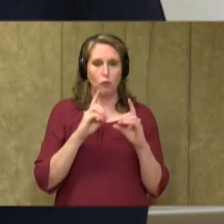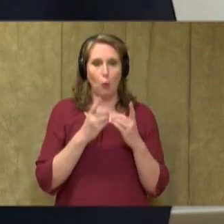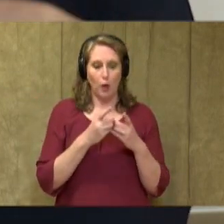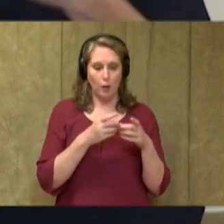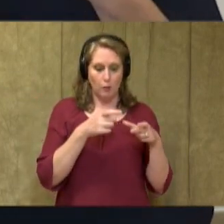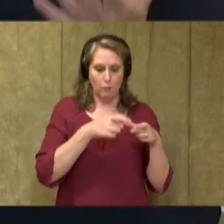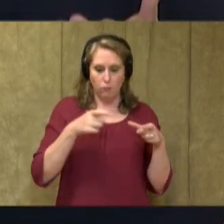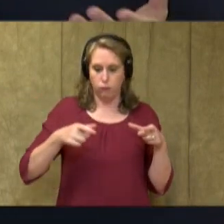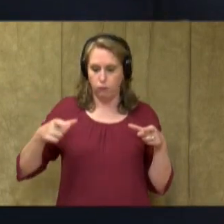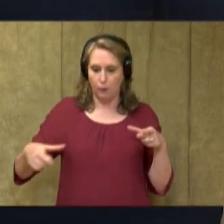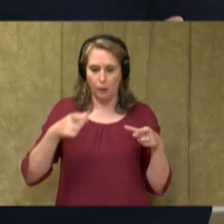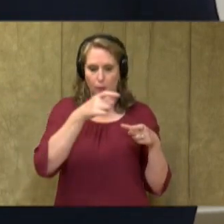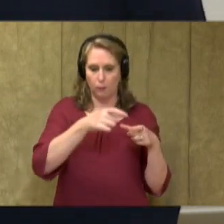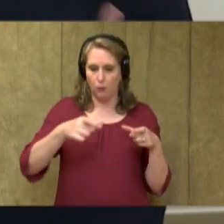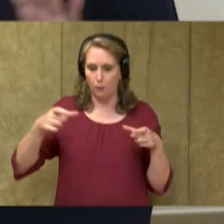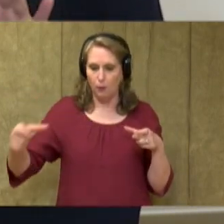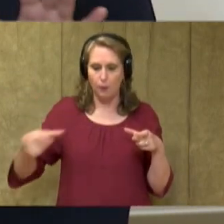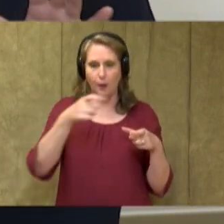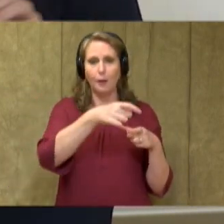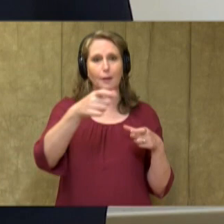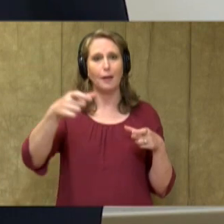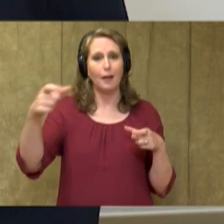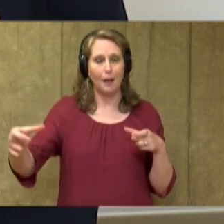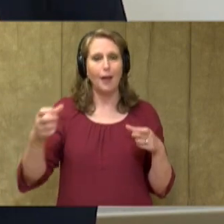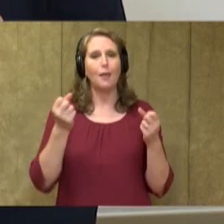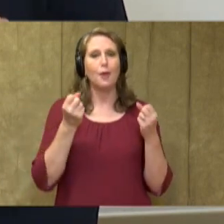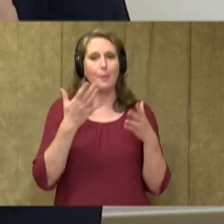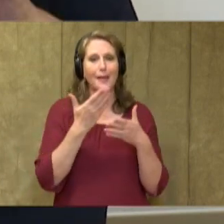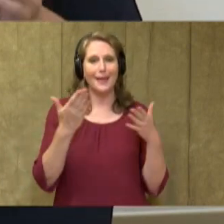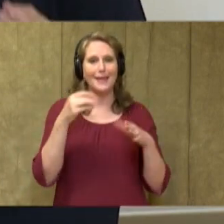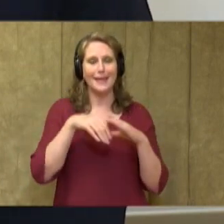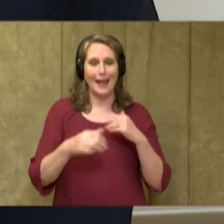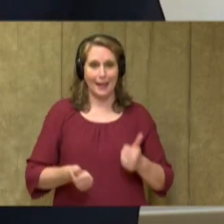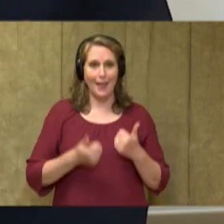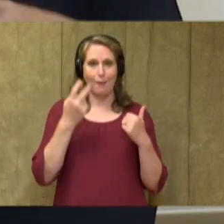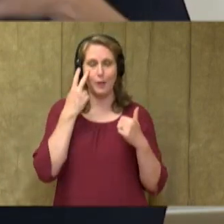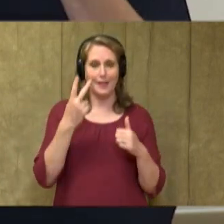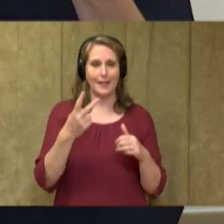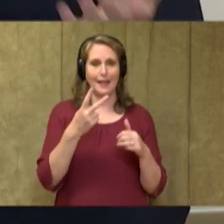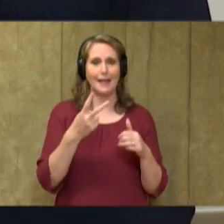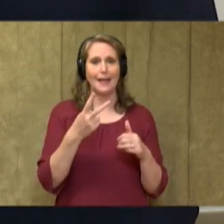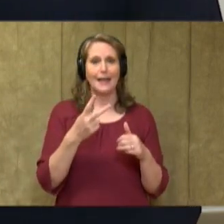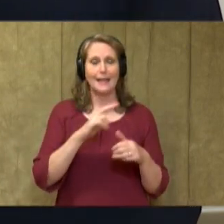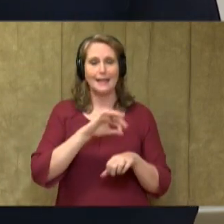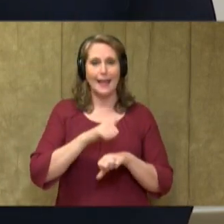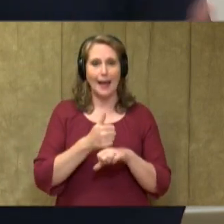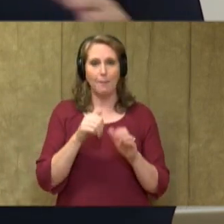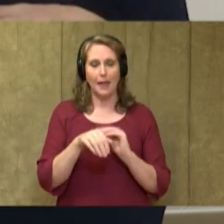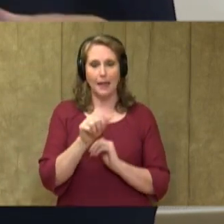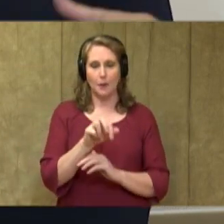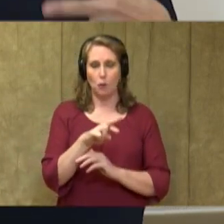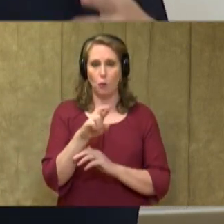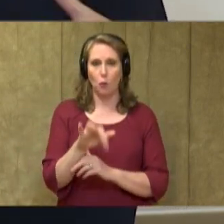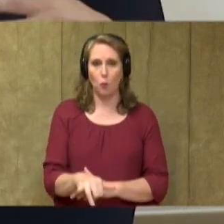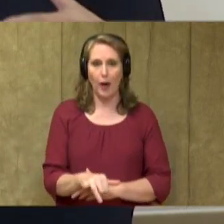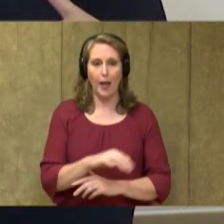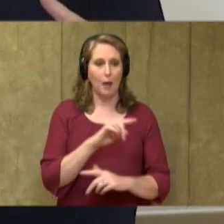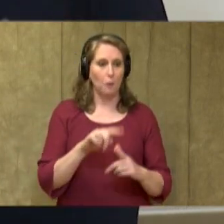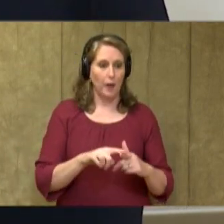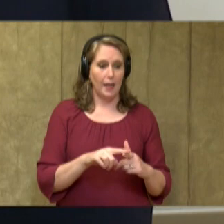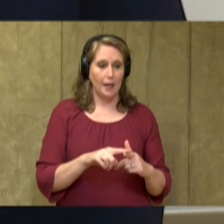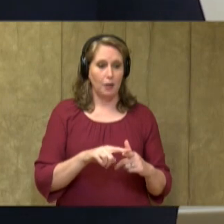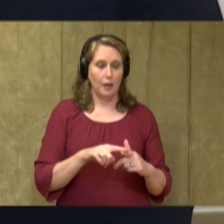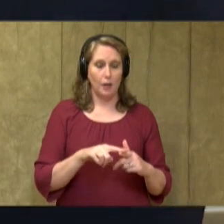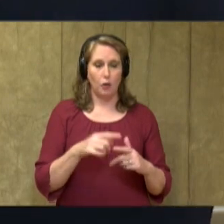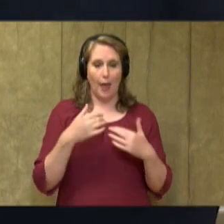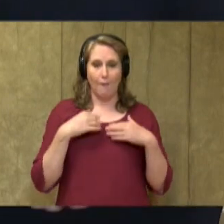array. So there's lots of different things in life that we see in an array. When people have to set up chairs for people to sit